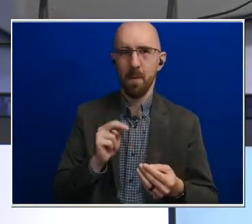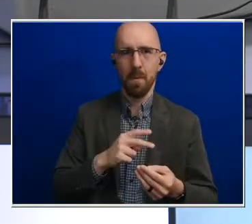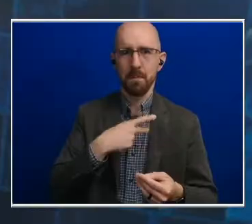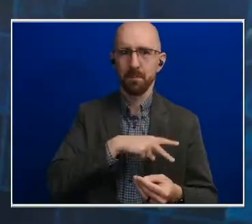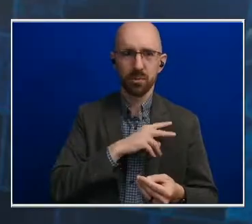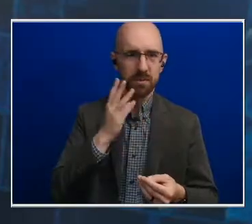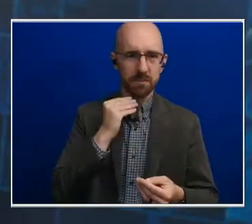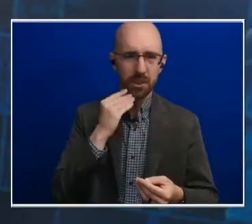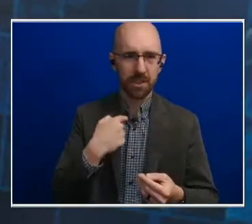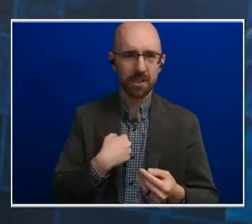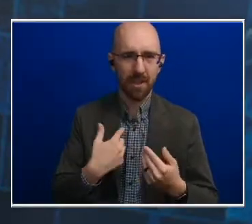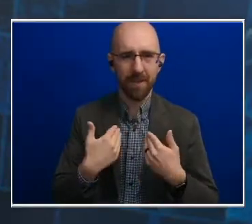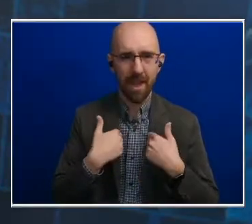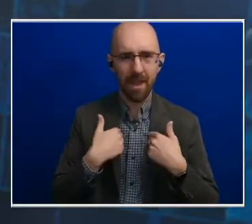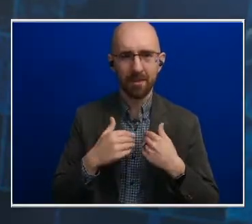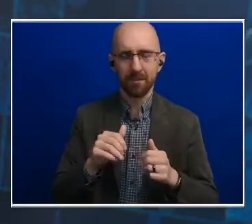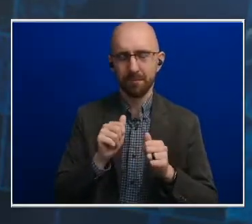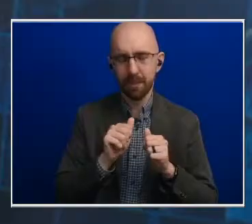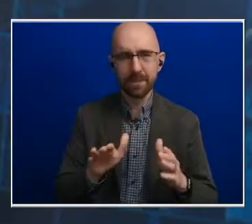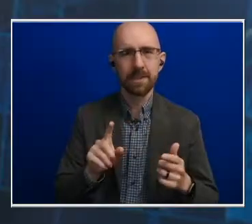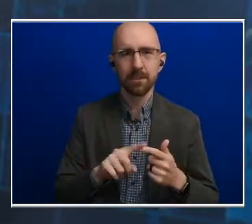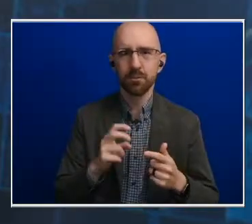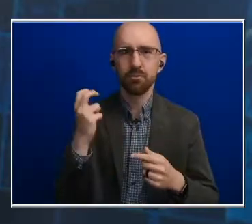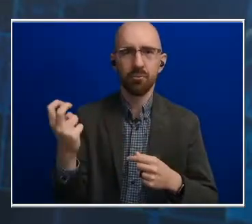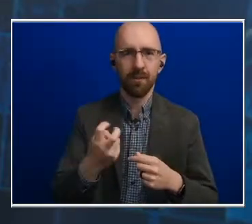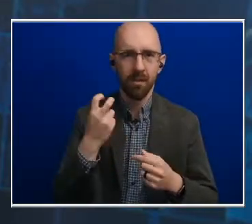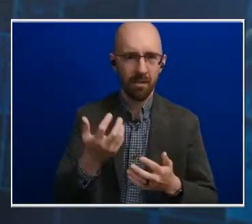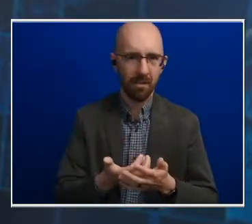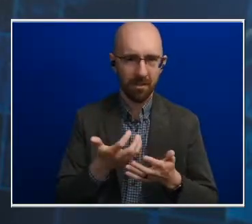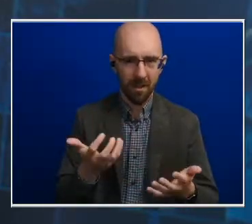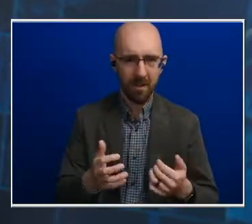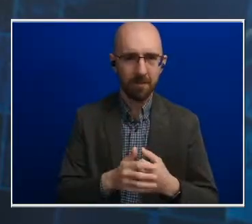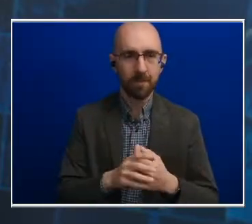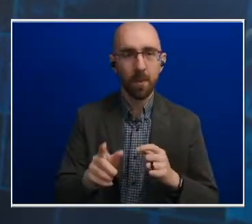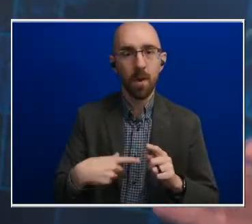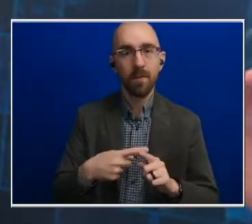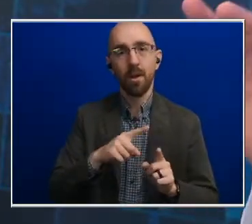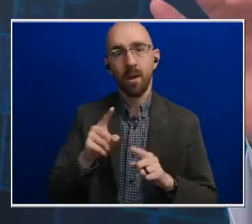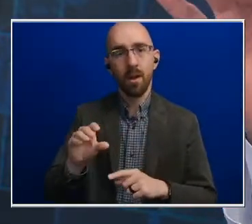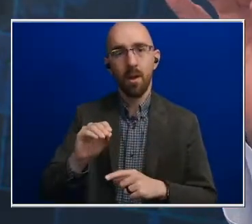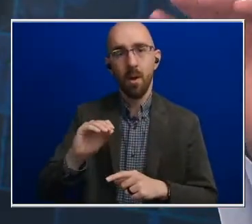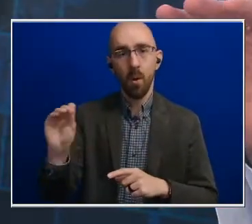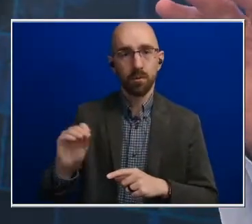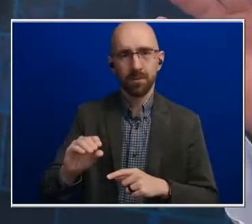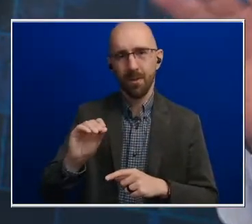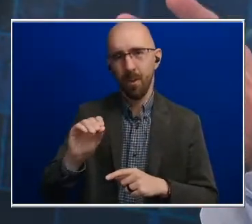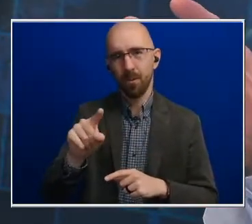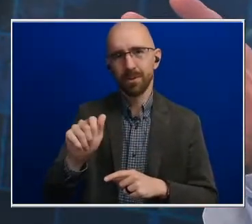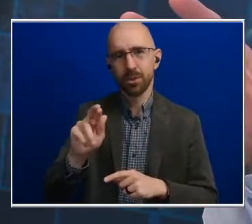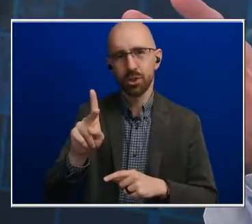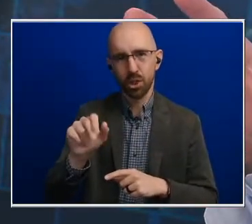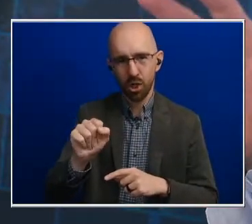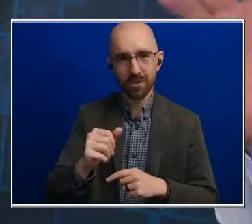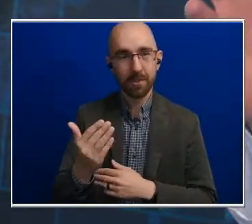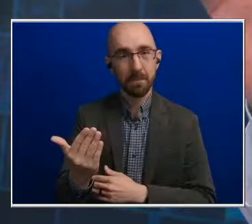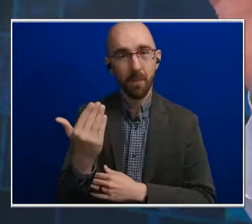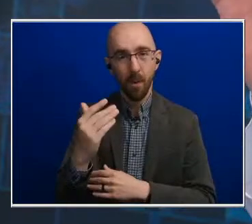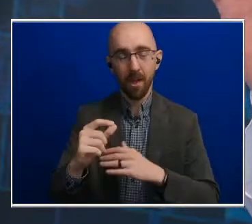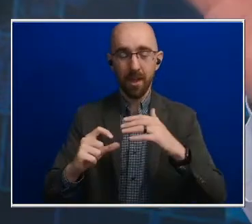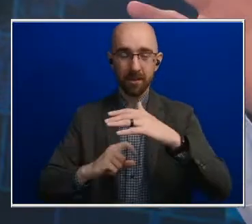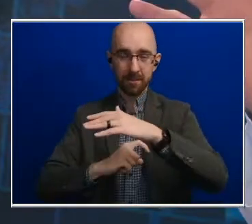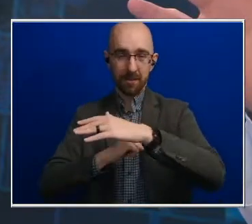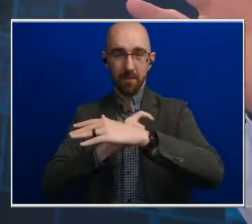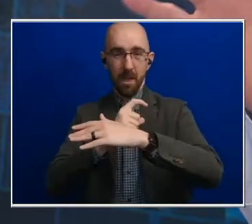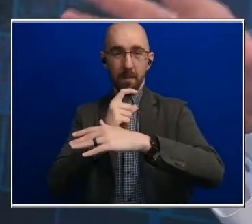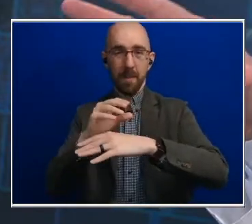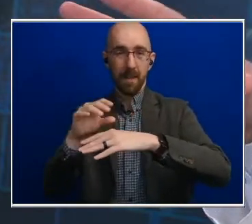great blessing to be able to travel a lot. And when I go down the Ozarks, man, in the morning, the sun's coming up, the mist is on the water, and the birds are just